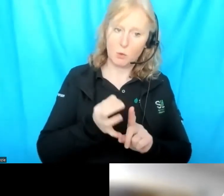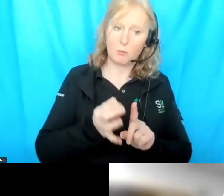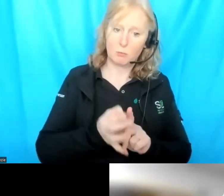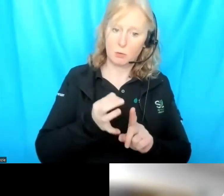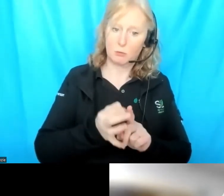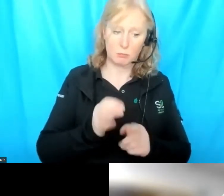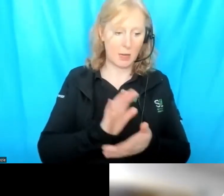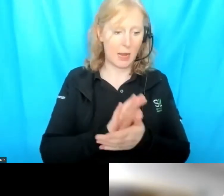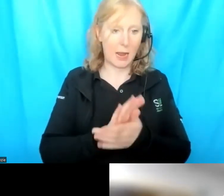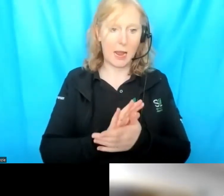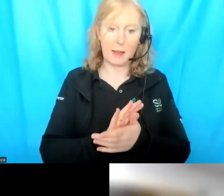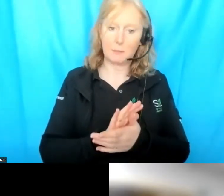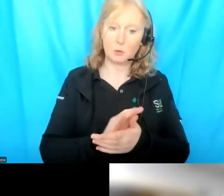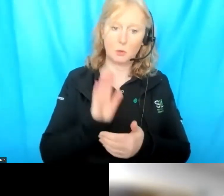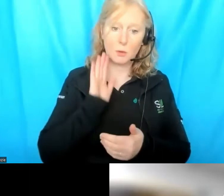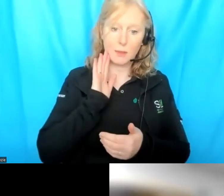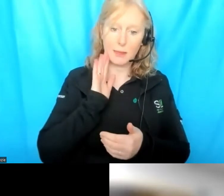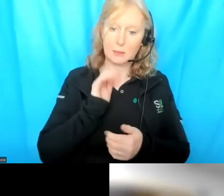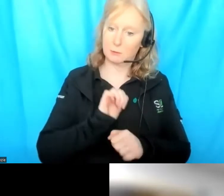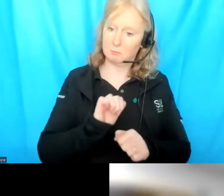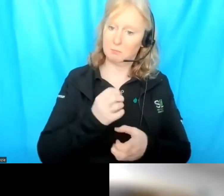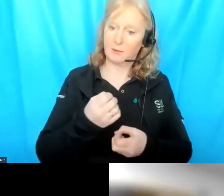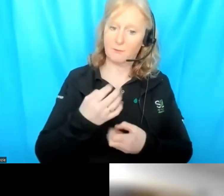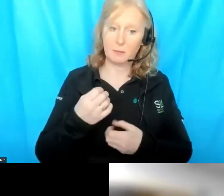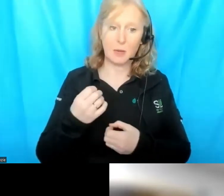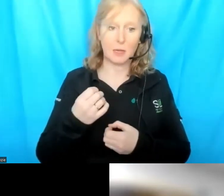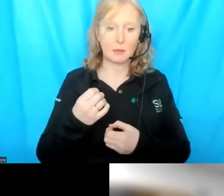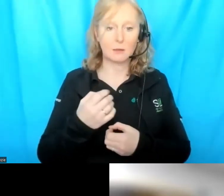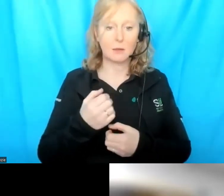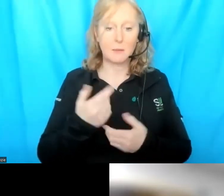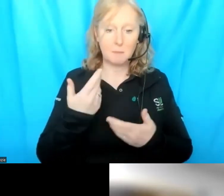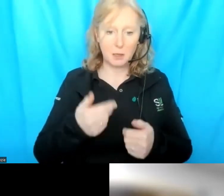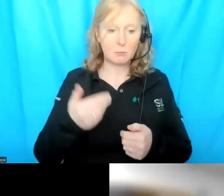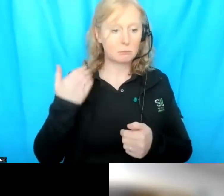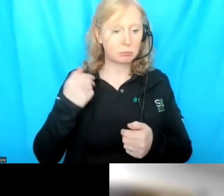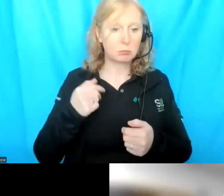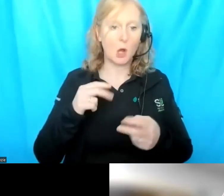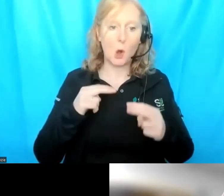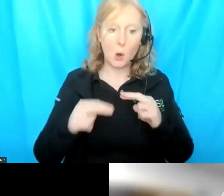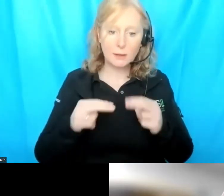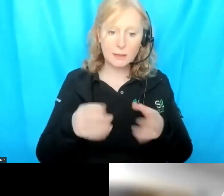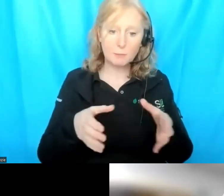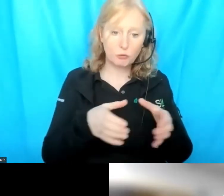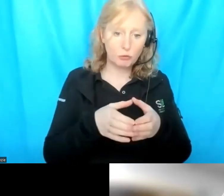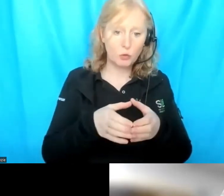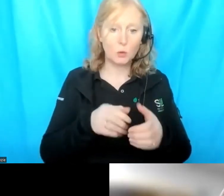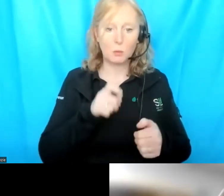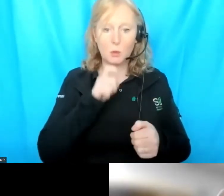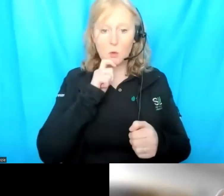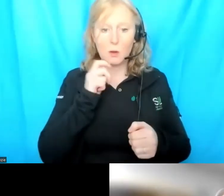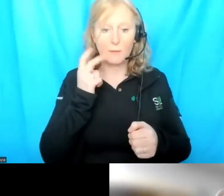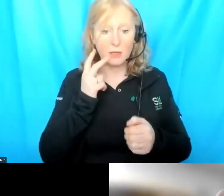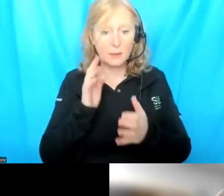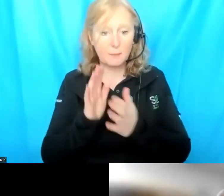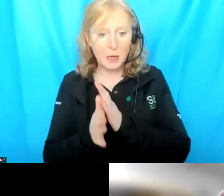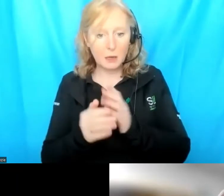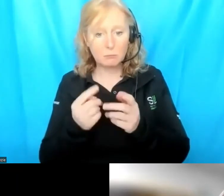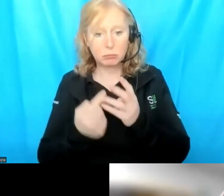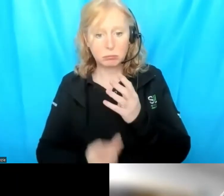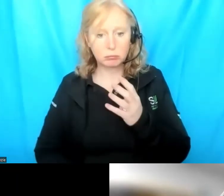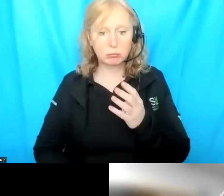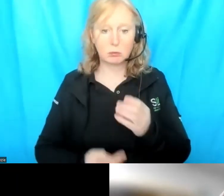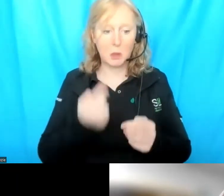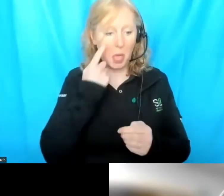listen. You know, that could, we had like autism groups and visual impaired groups come on and sort of test our facilities.